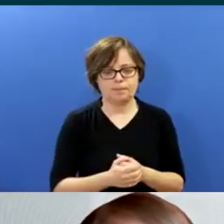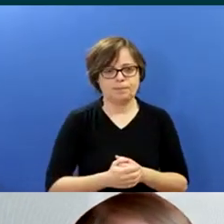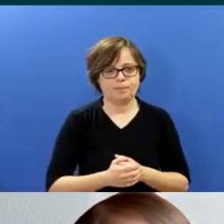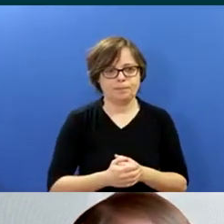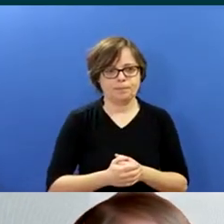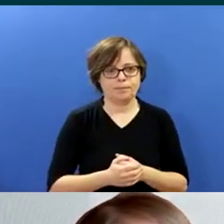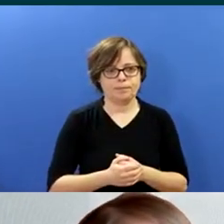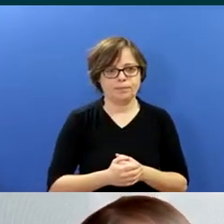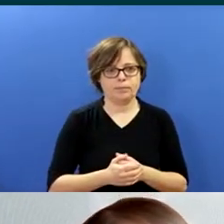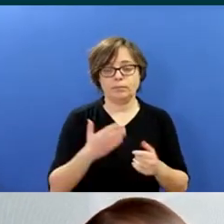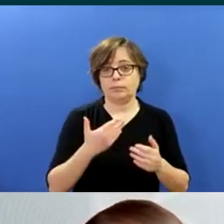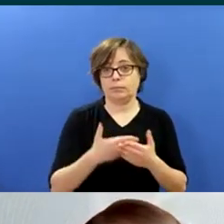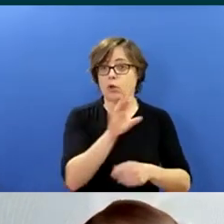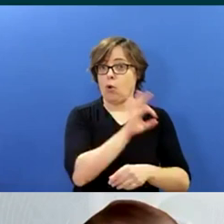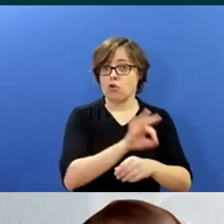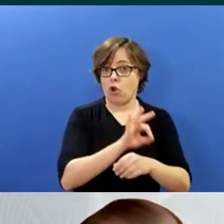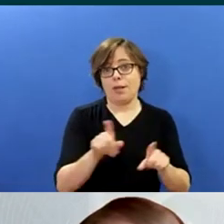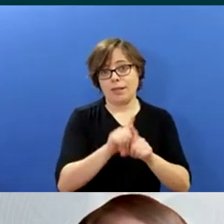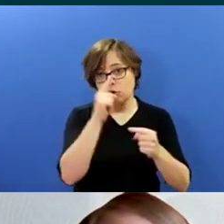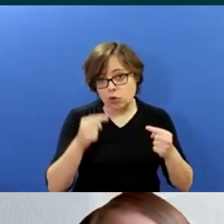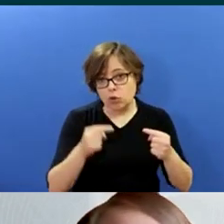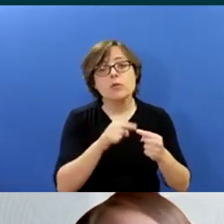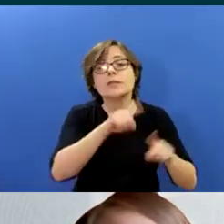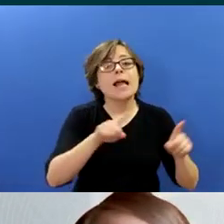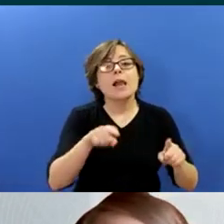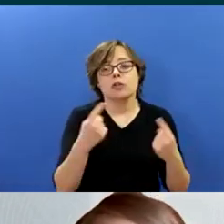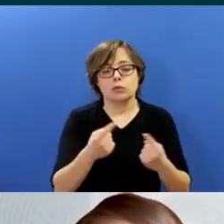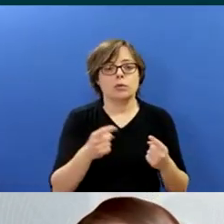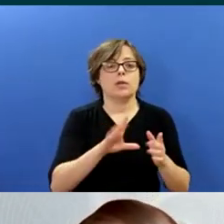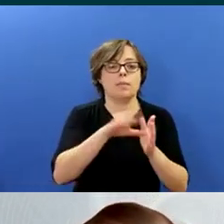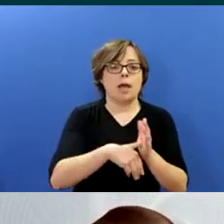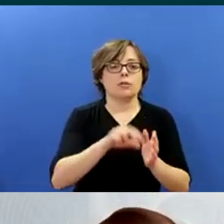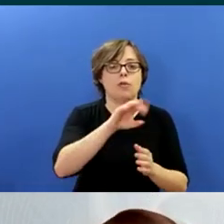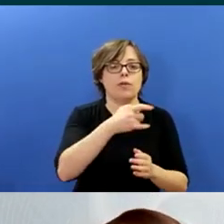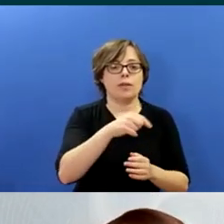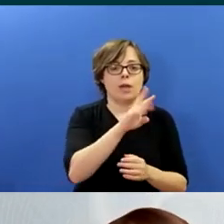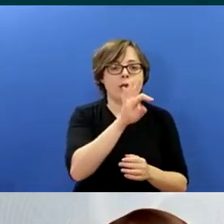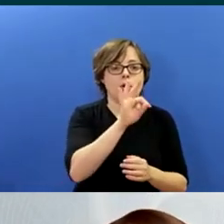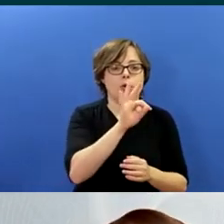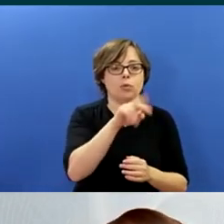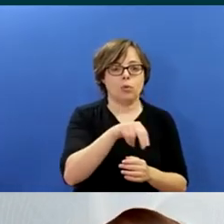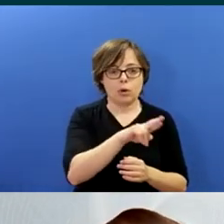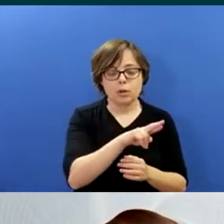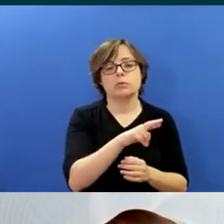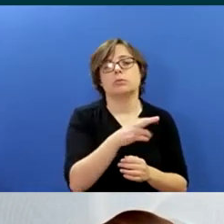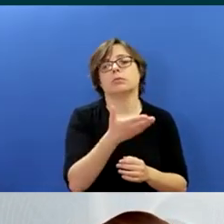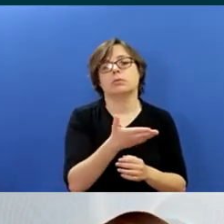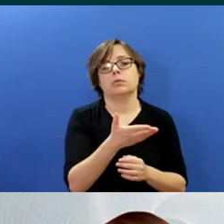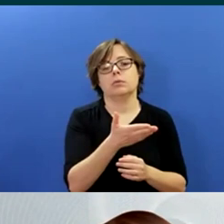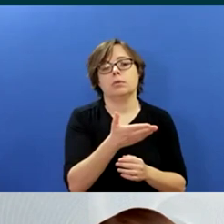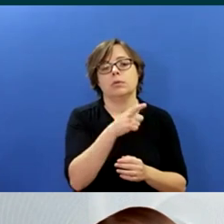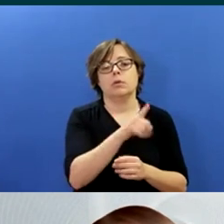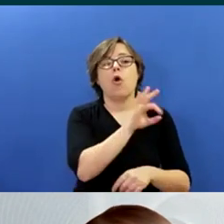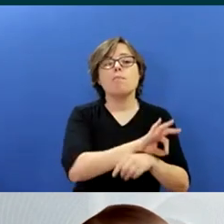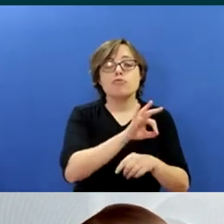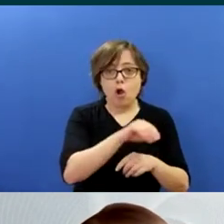In one city, for example, in the city of Winterthur, we only carried out the project in selected neighborhoods, and the focus was